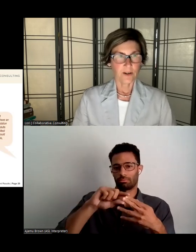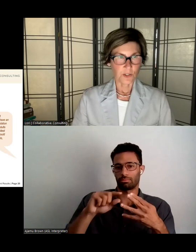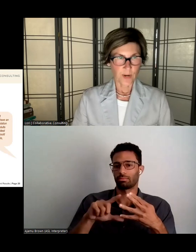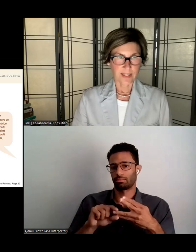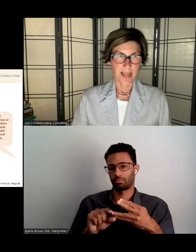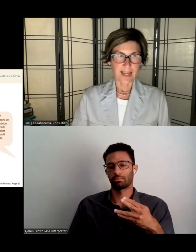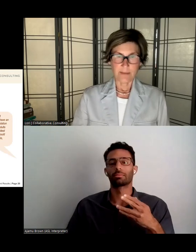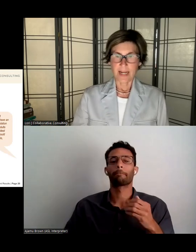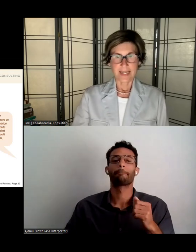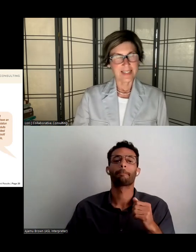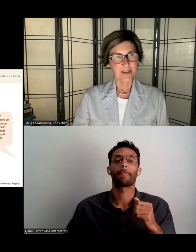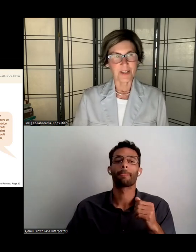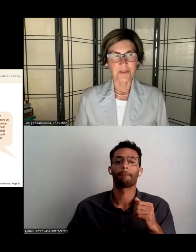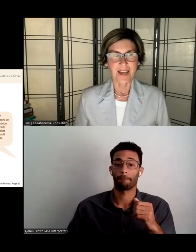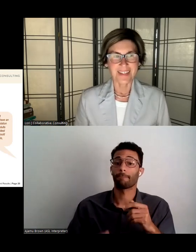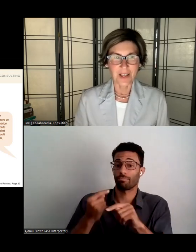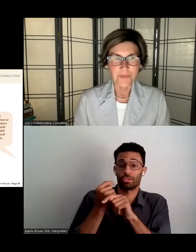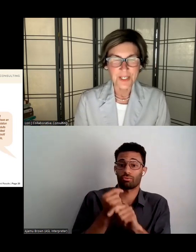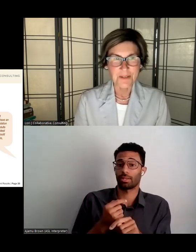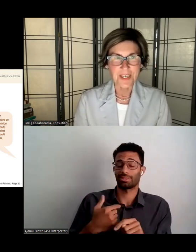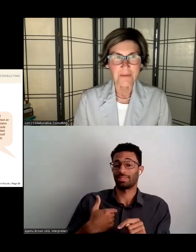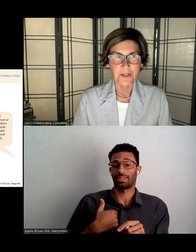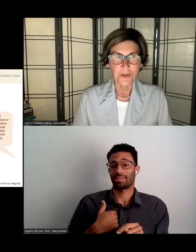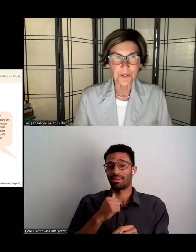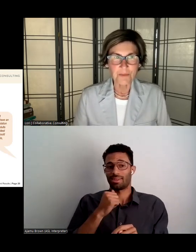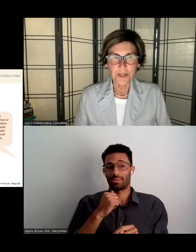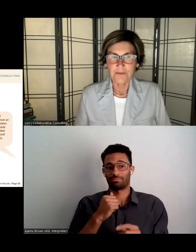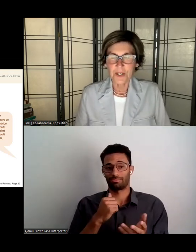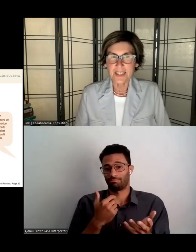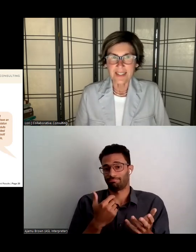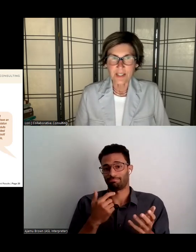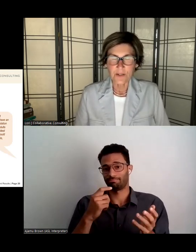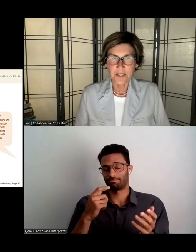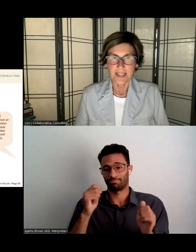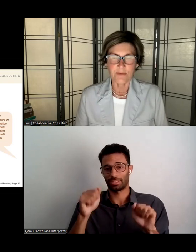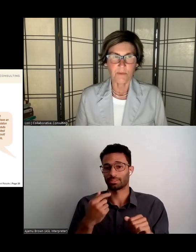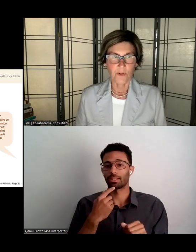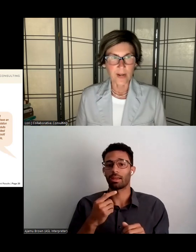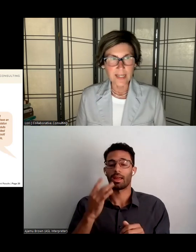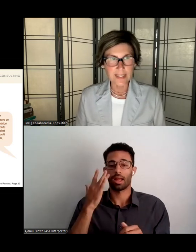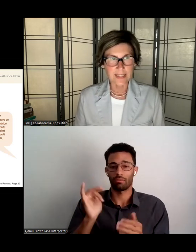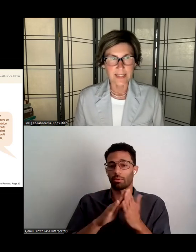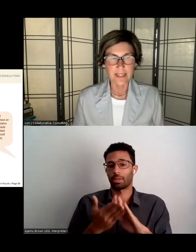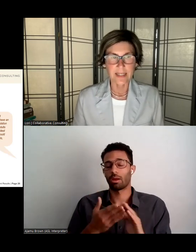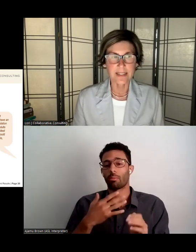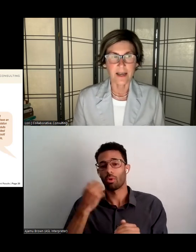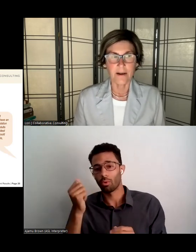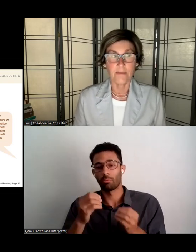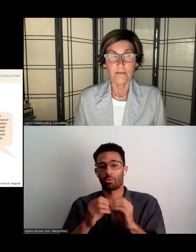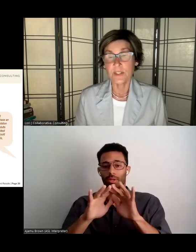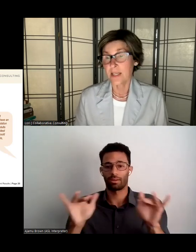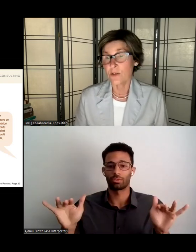So here we are, trends. I'm not going to say much about California's becoming older and more diverse. I think Susan gave some great